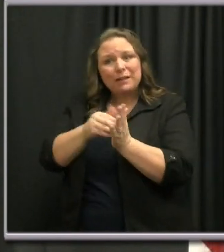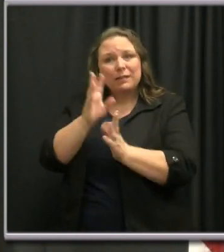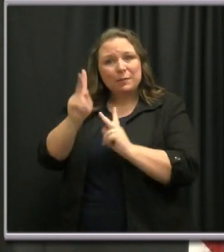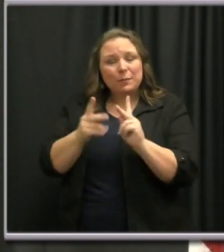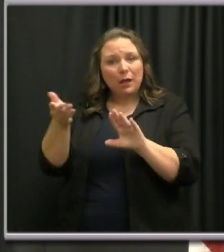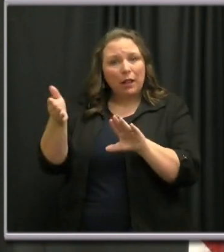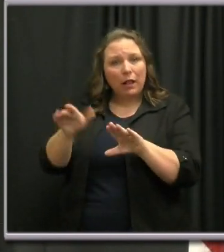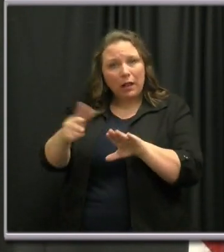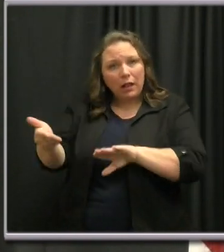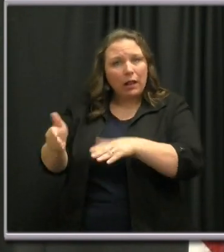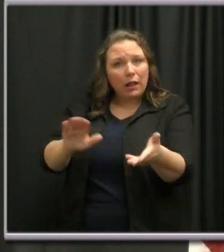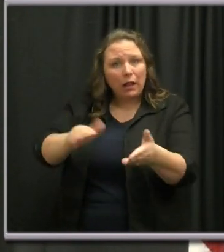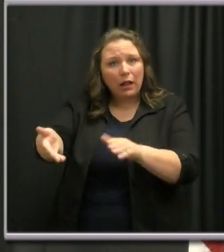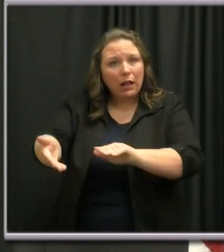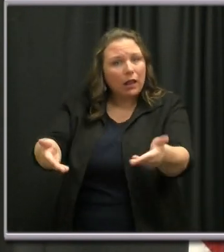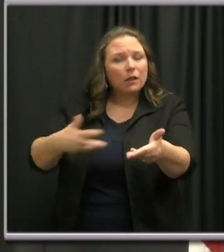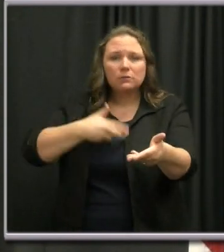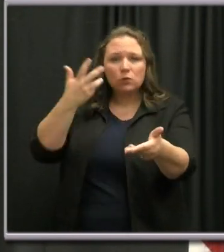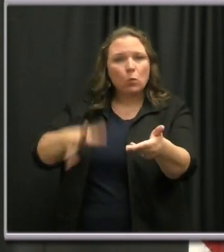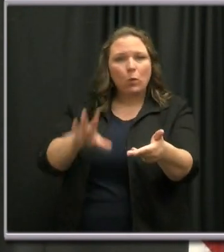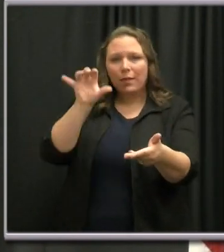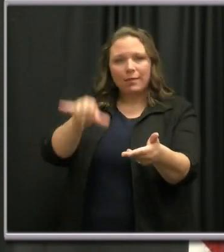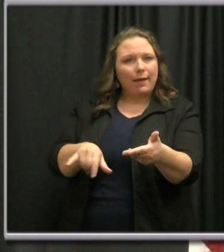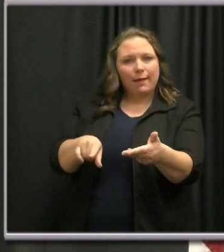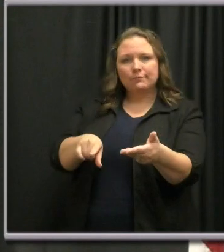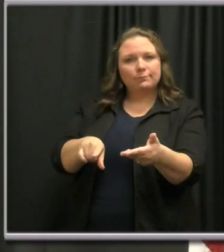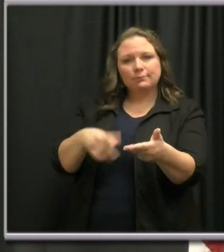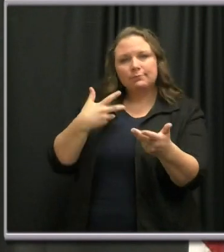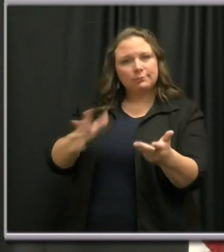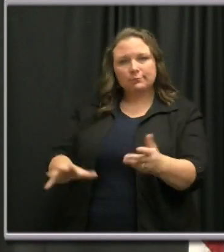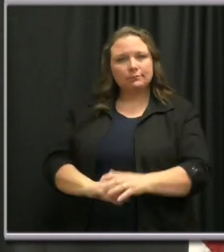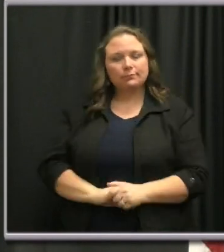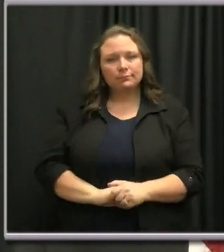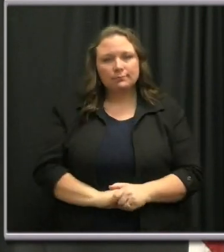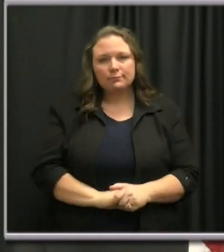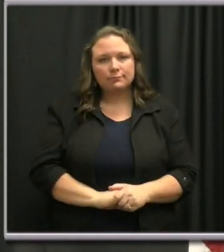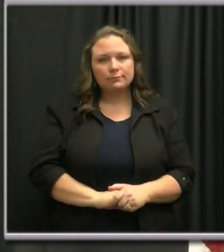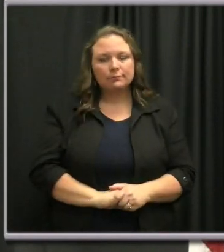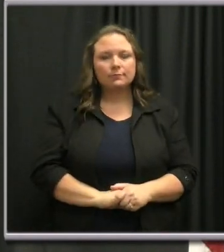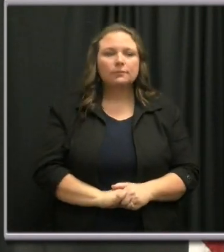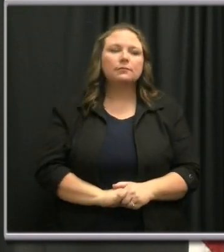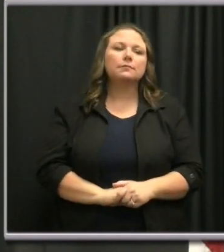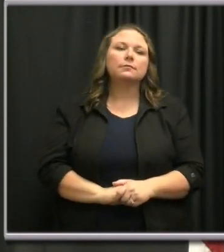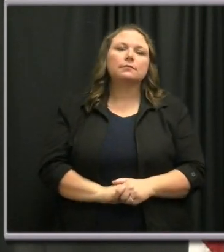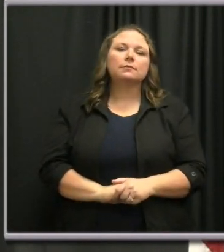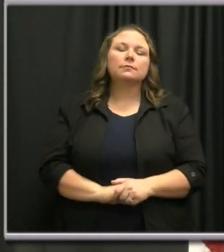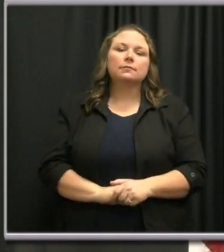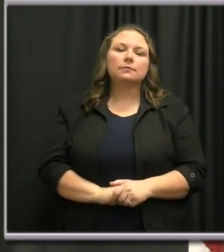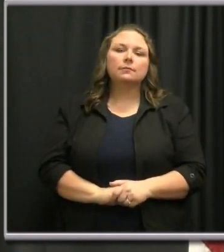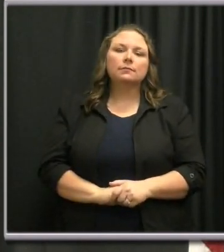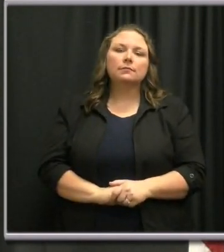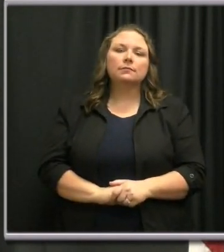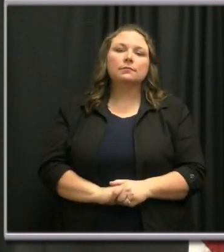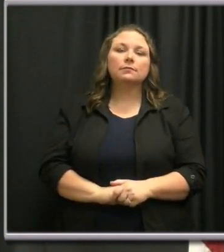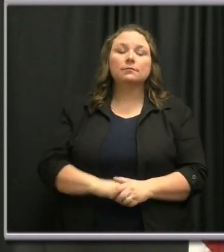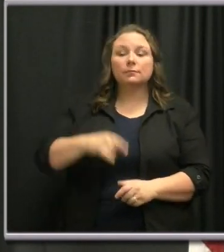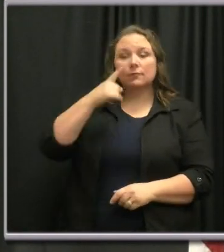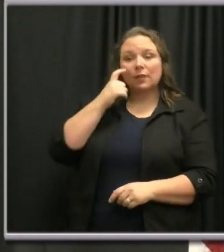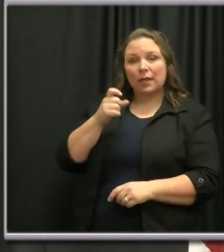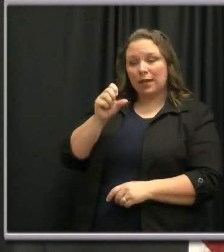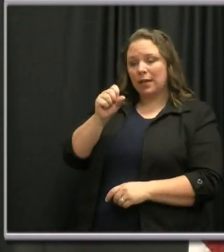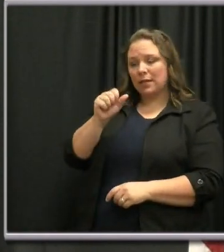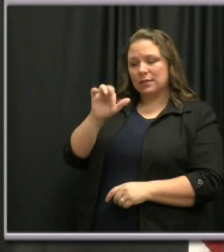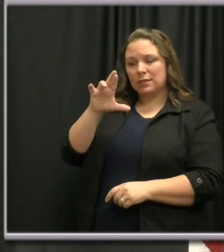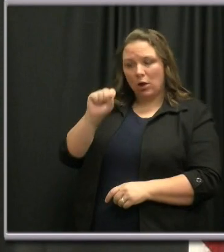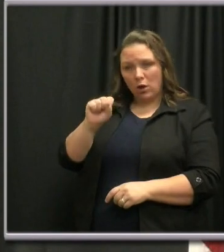And clearly, that is not something we want to see here in this country. And Because the SARS-CoV-2